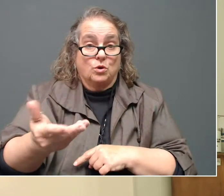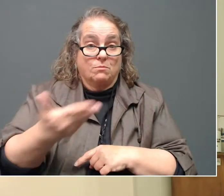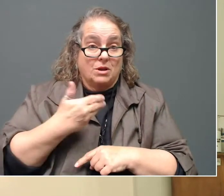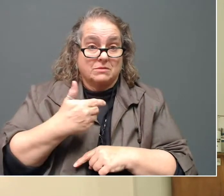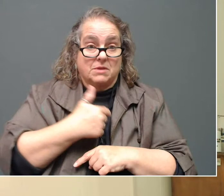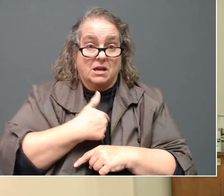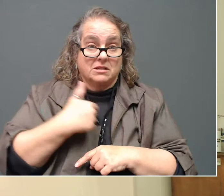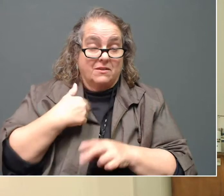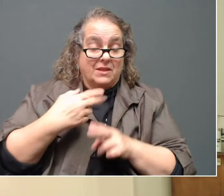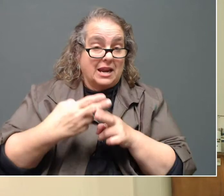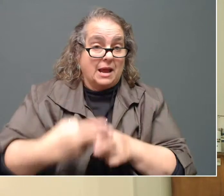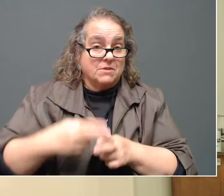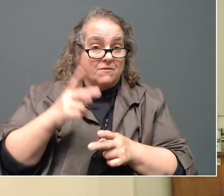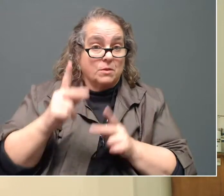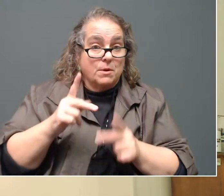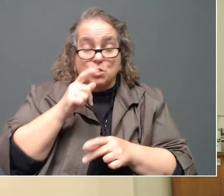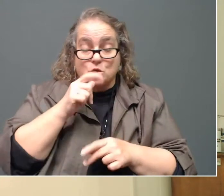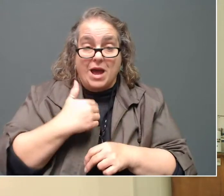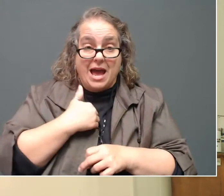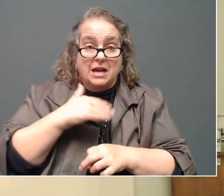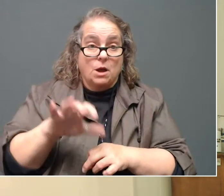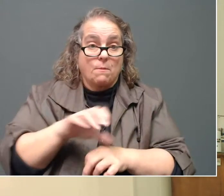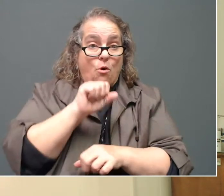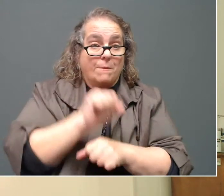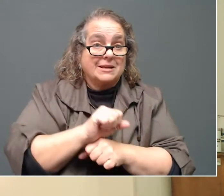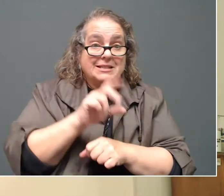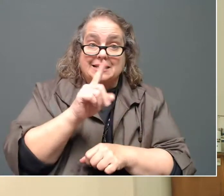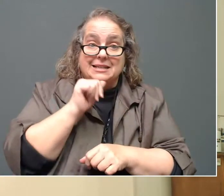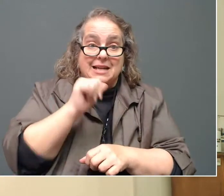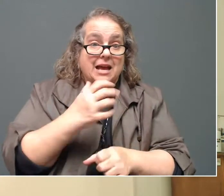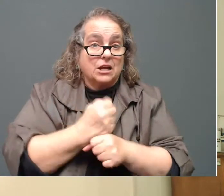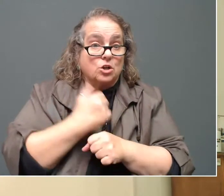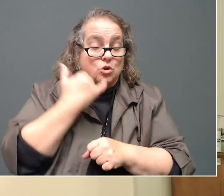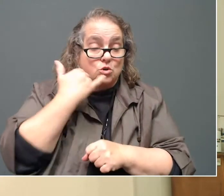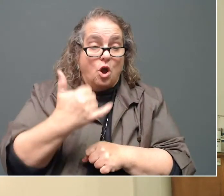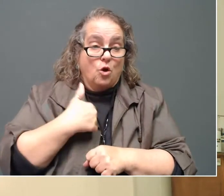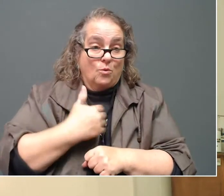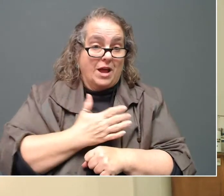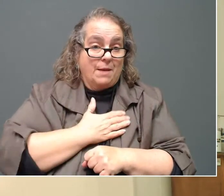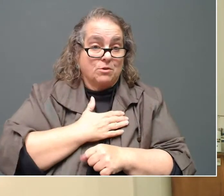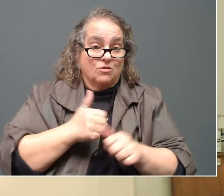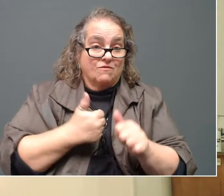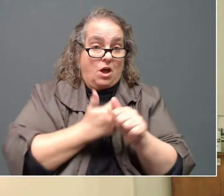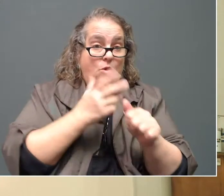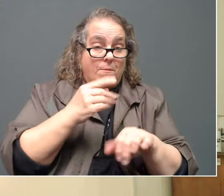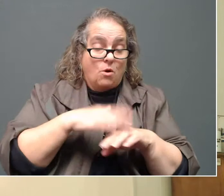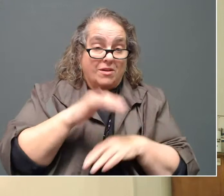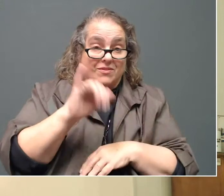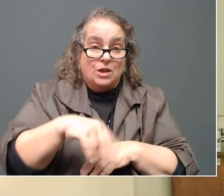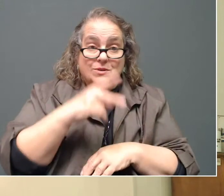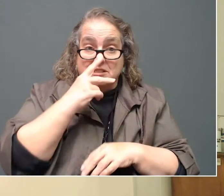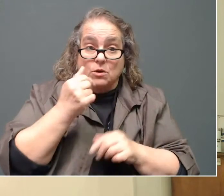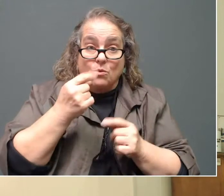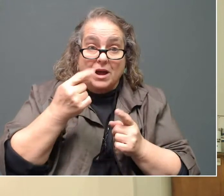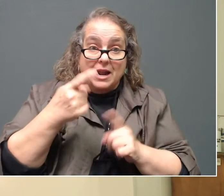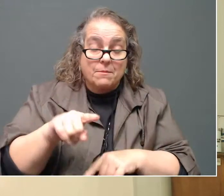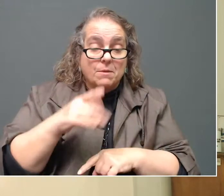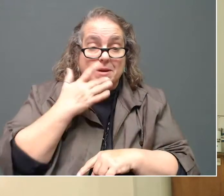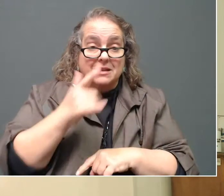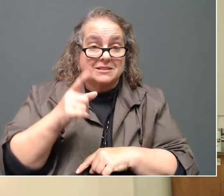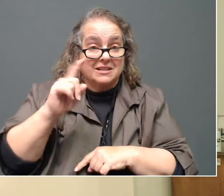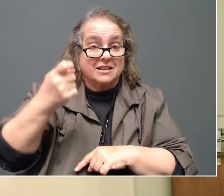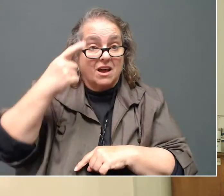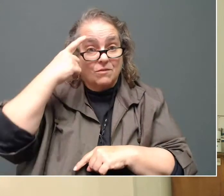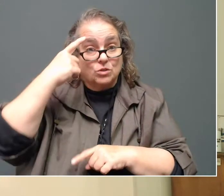of the people who had appointments and didn't get a call, we're happy to follow up on that and see what happened, because the governor's right, that